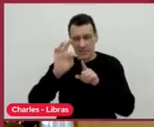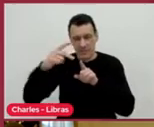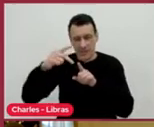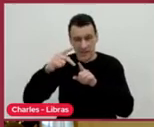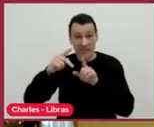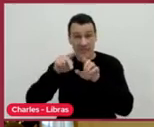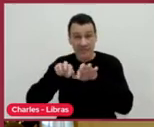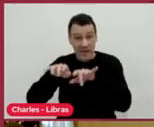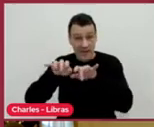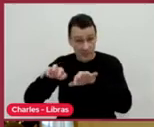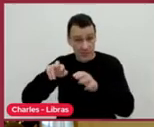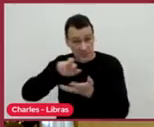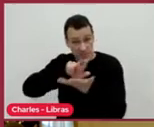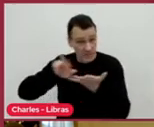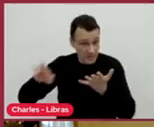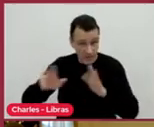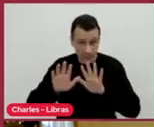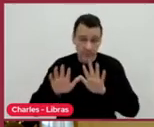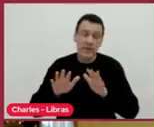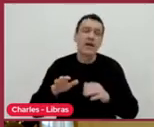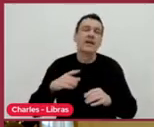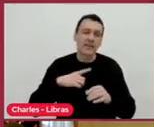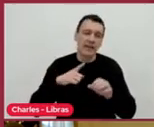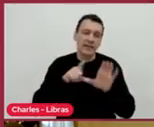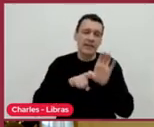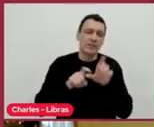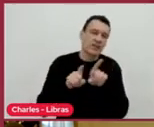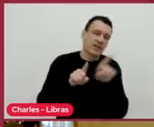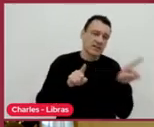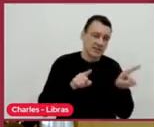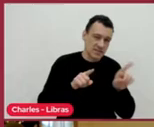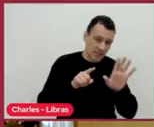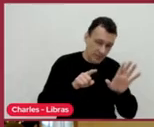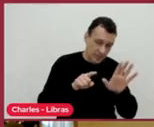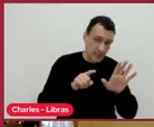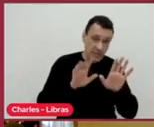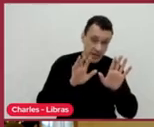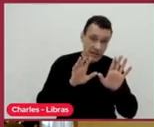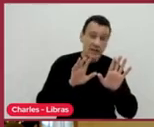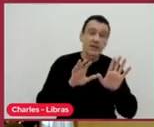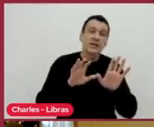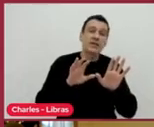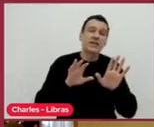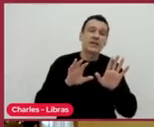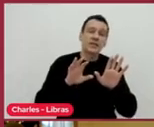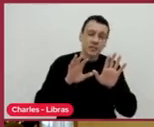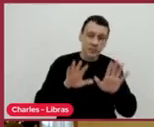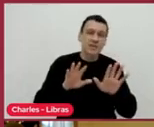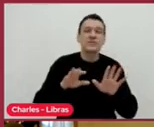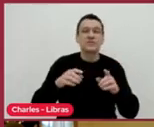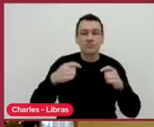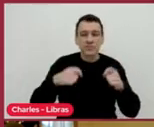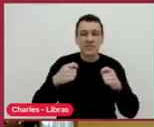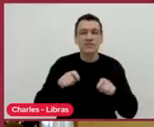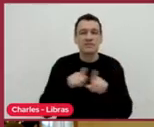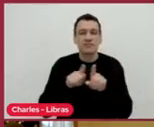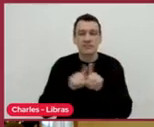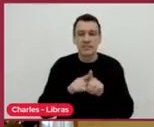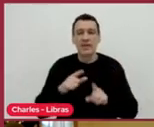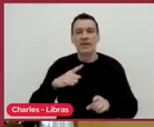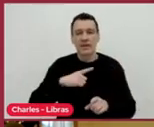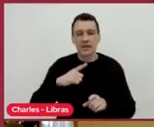We'll generate the same dependencies here, and also the FTP file. So sum